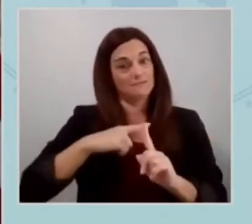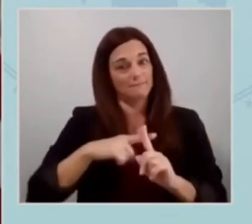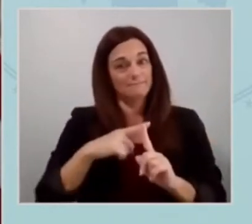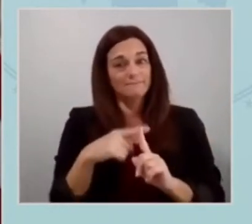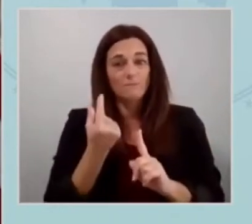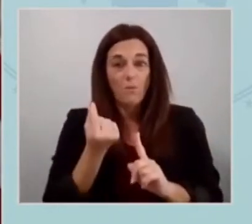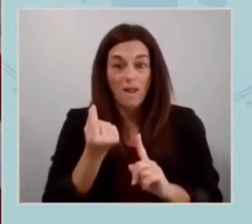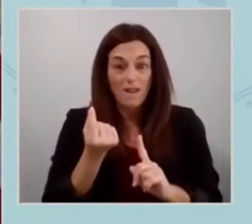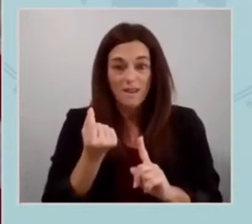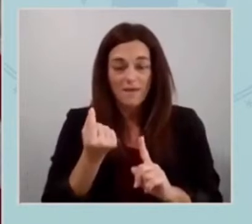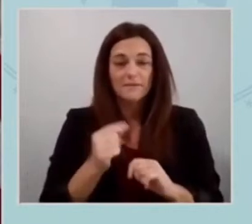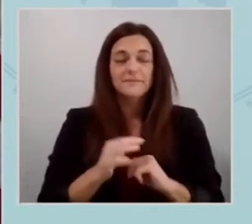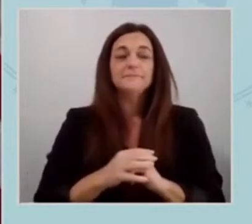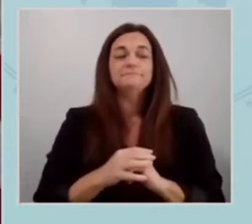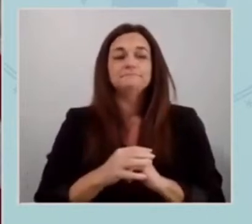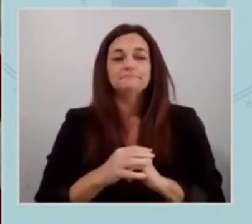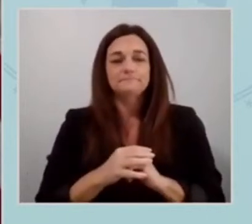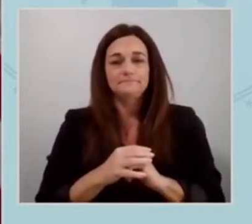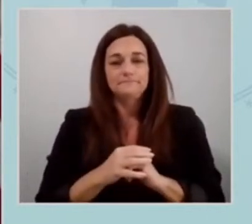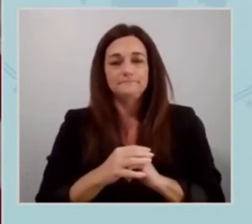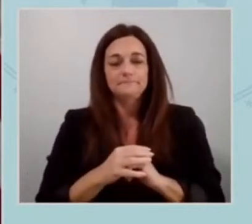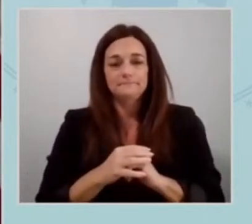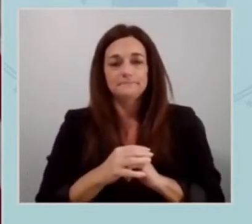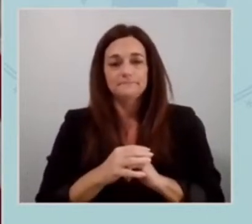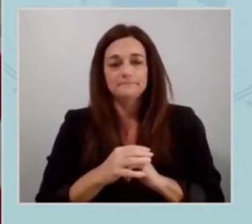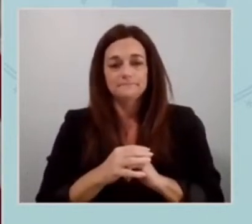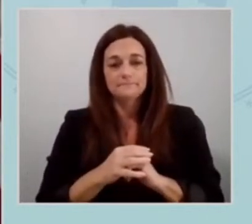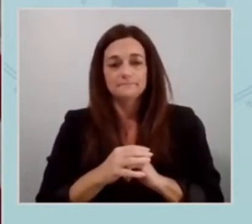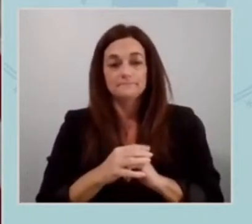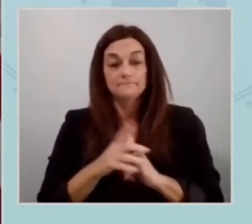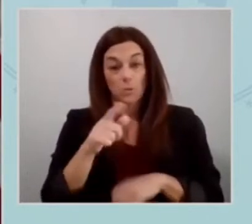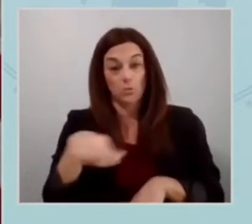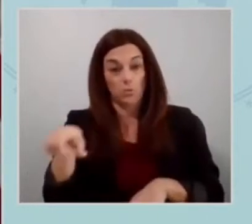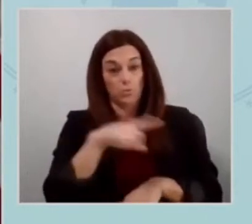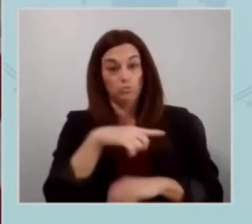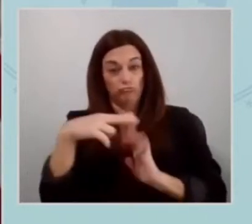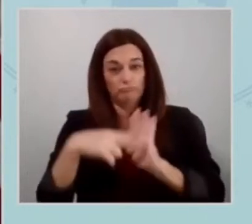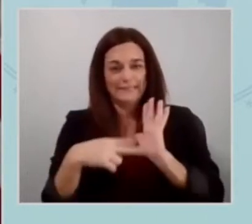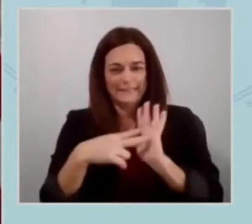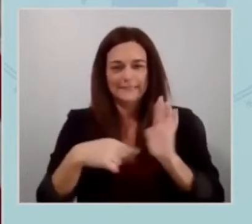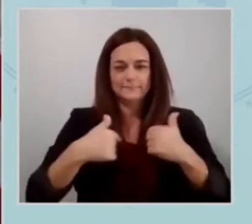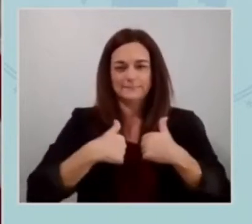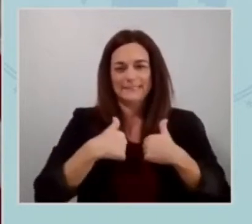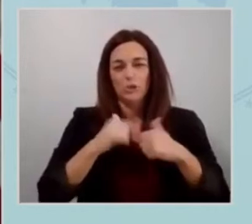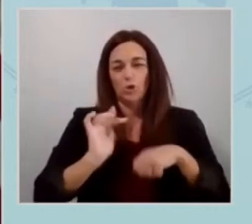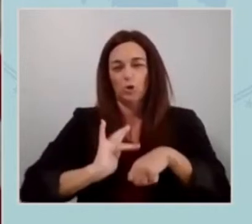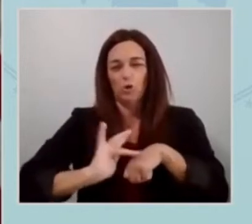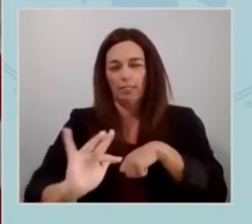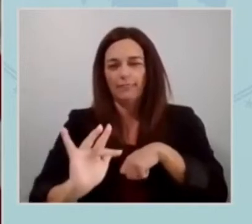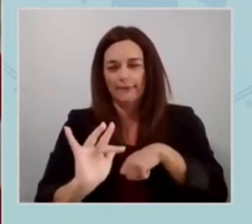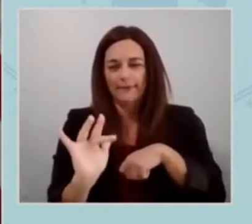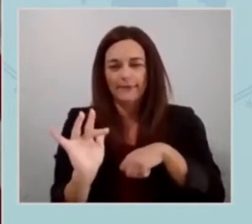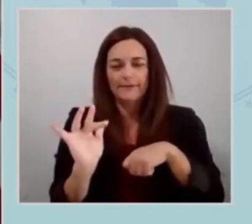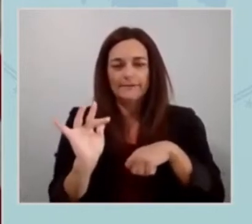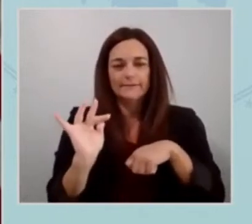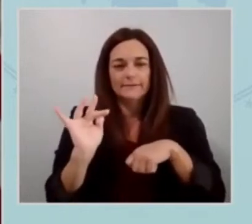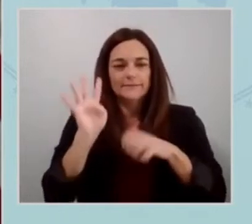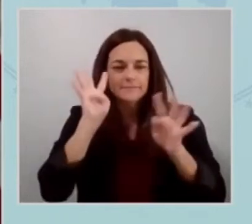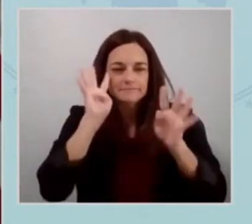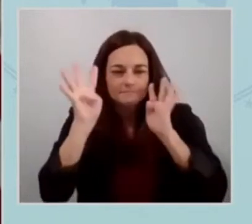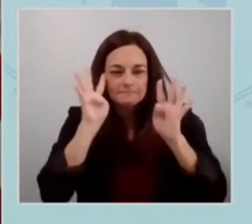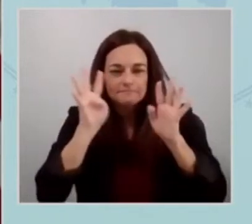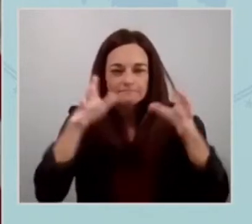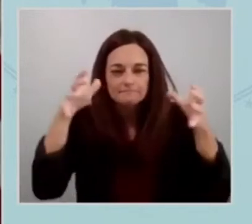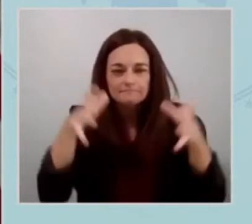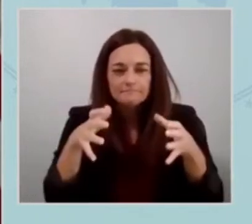only, one of the good news pieces here is, and it really is that, as you probably have been reading,